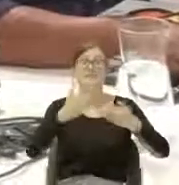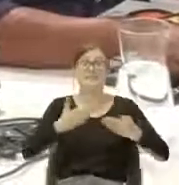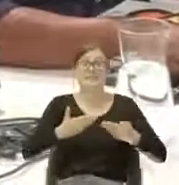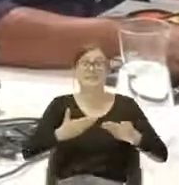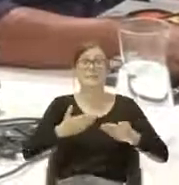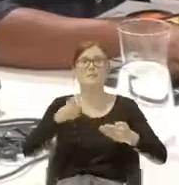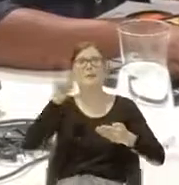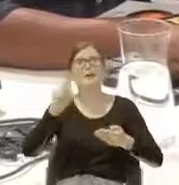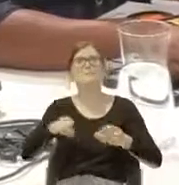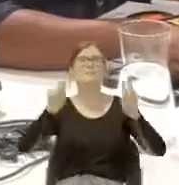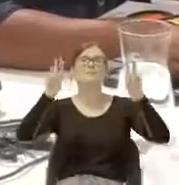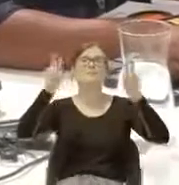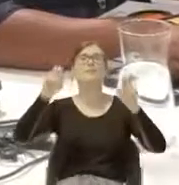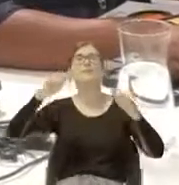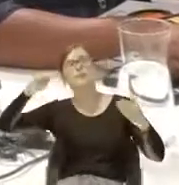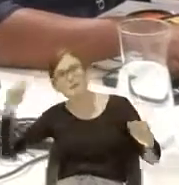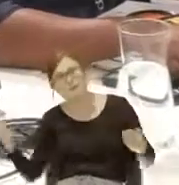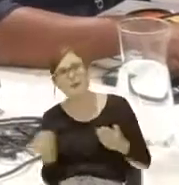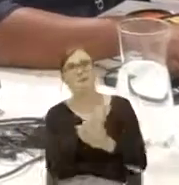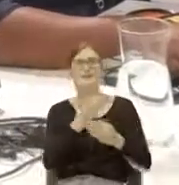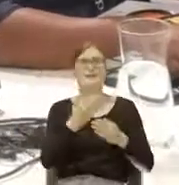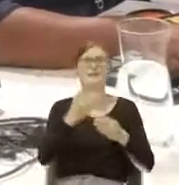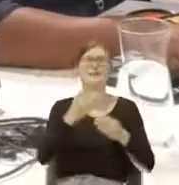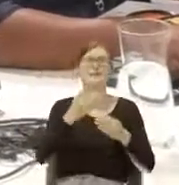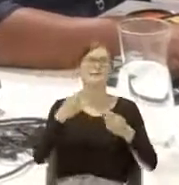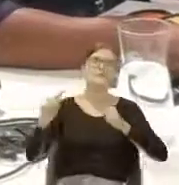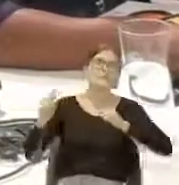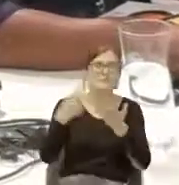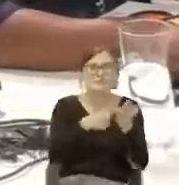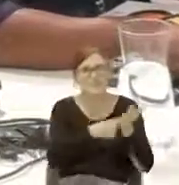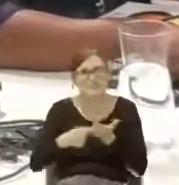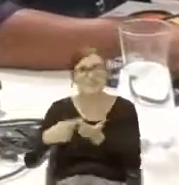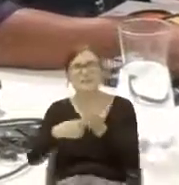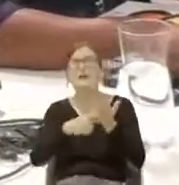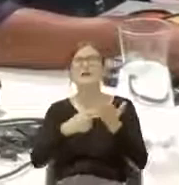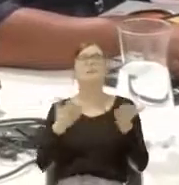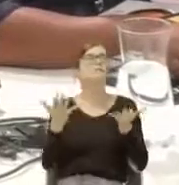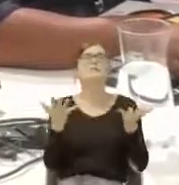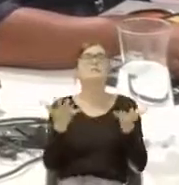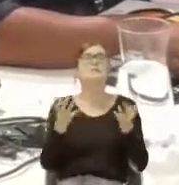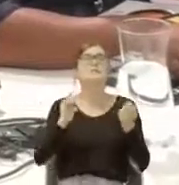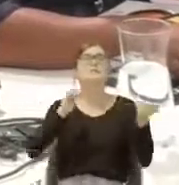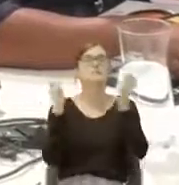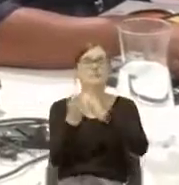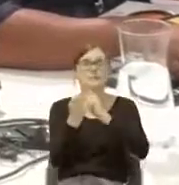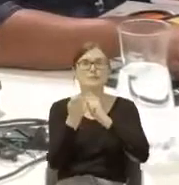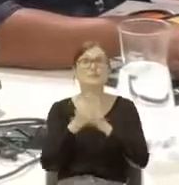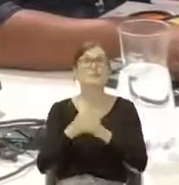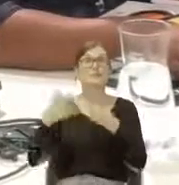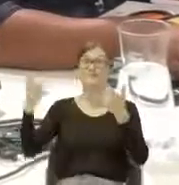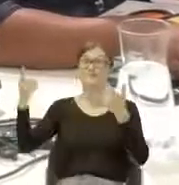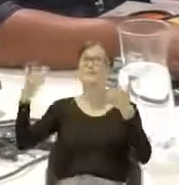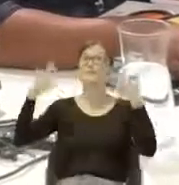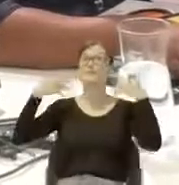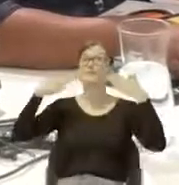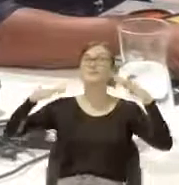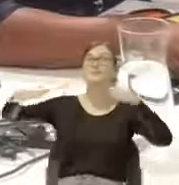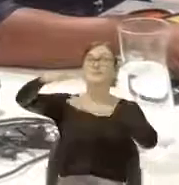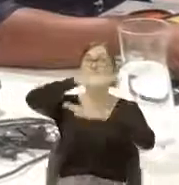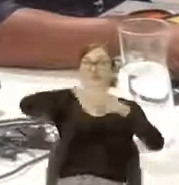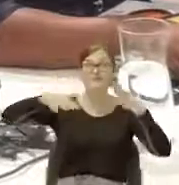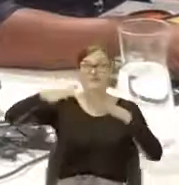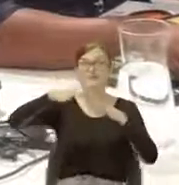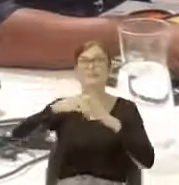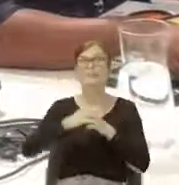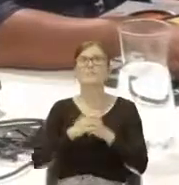into much more concrete actions to advance climate justice and remind ourselves that the two things are not the same.